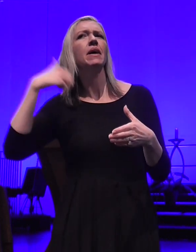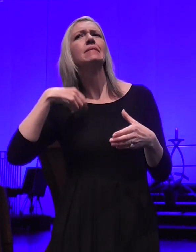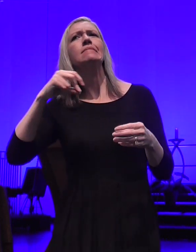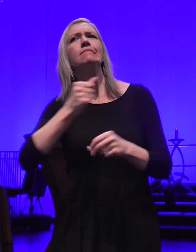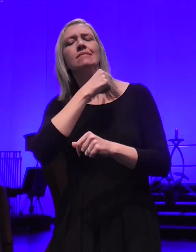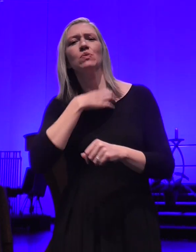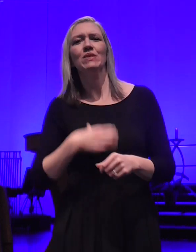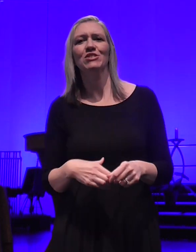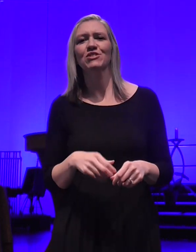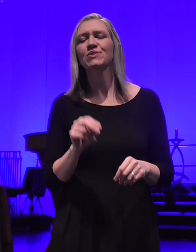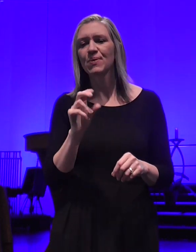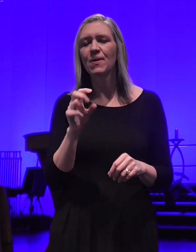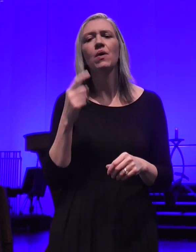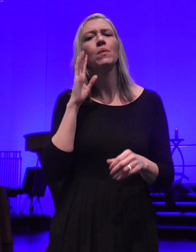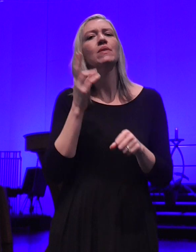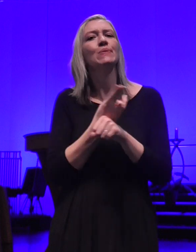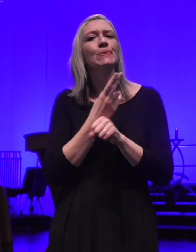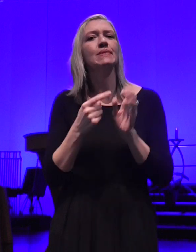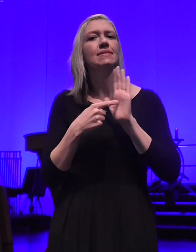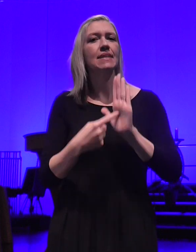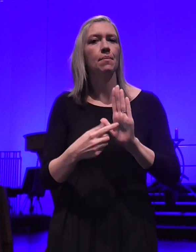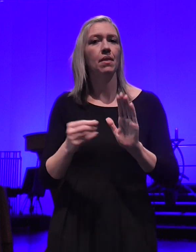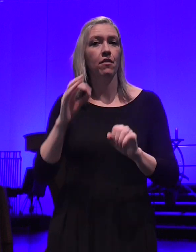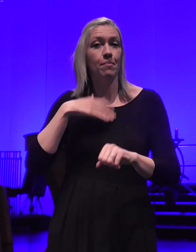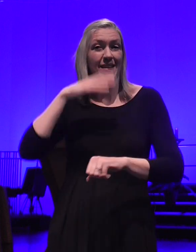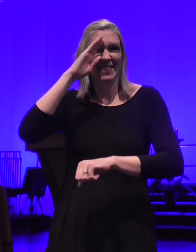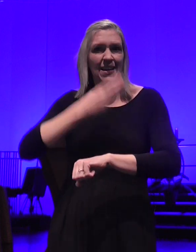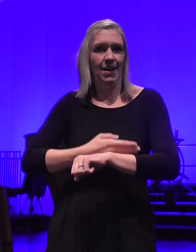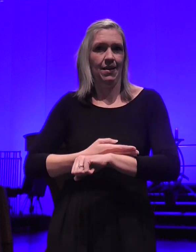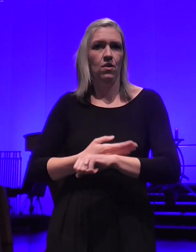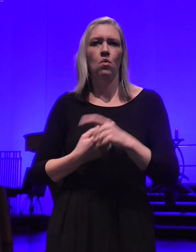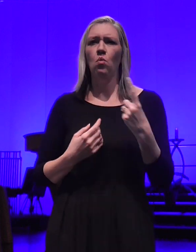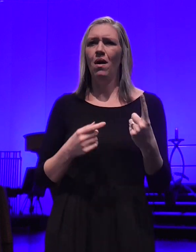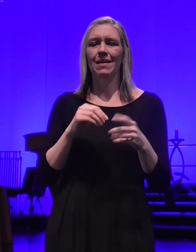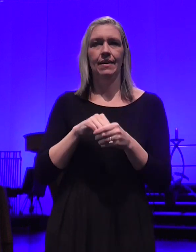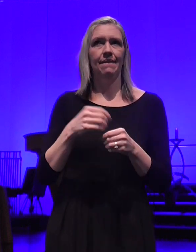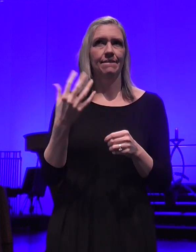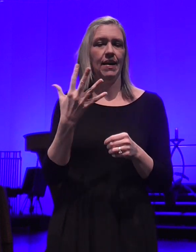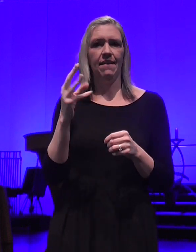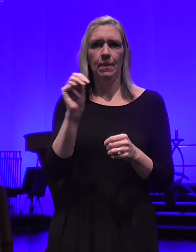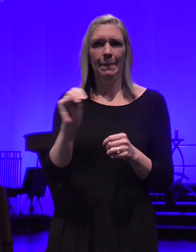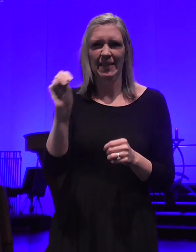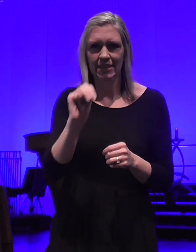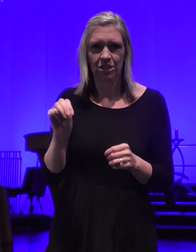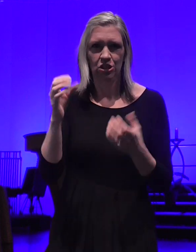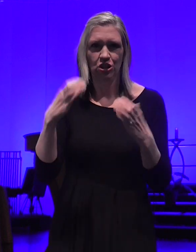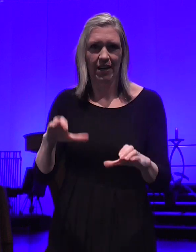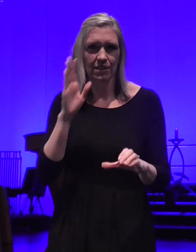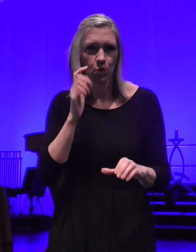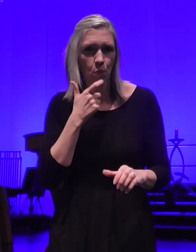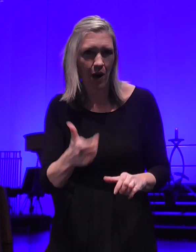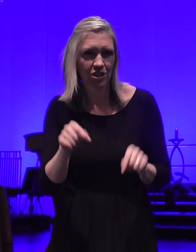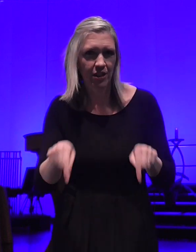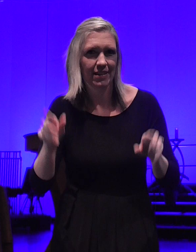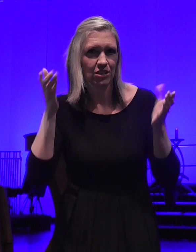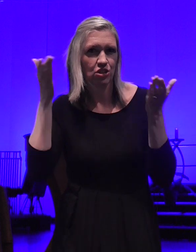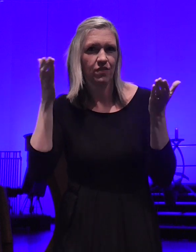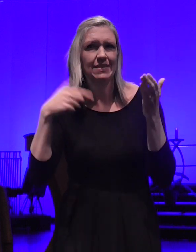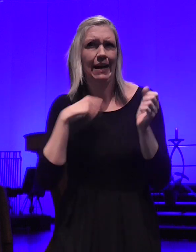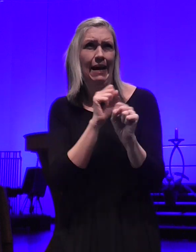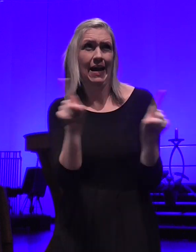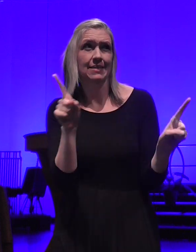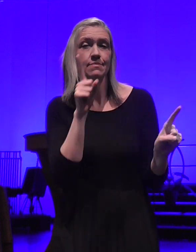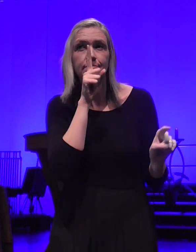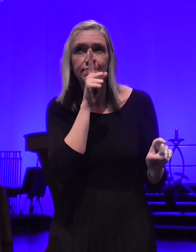I'll use the example of my son, first of all, because there's only a 1 in 5 million chance that he will ever watch this service, and then I will also ask that you not tell him.